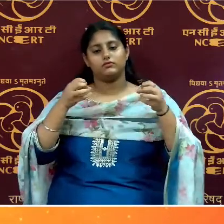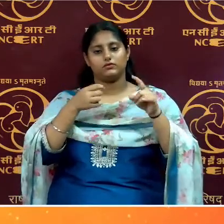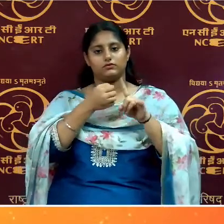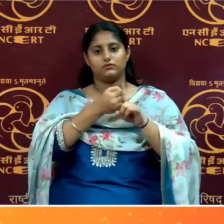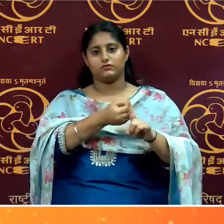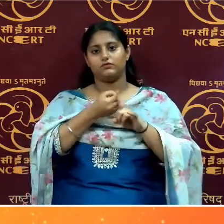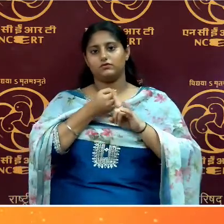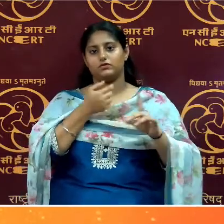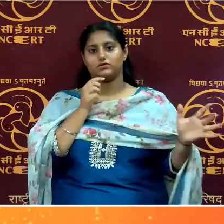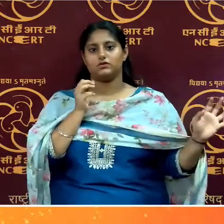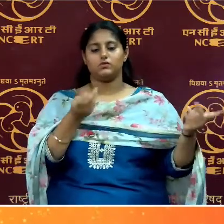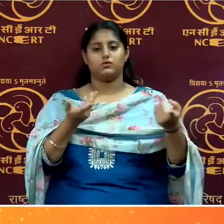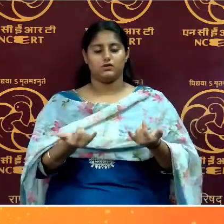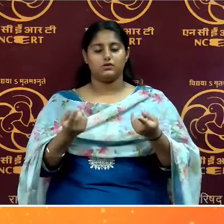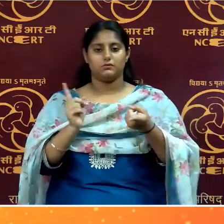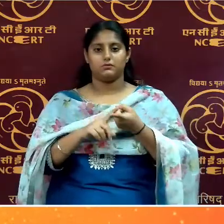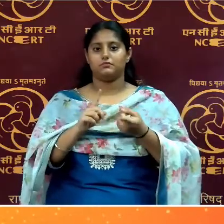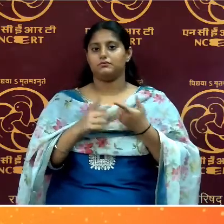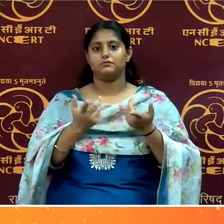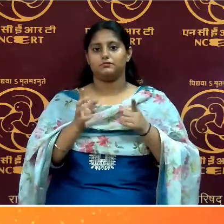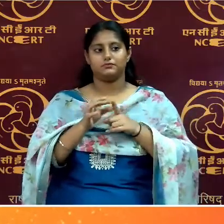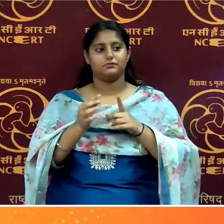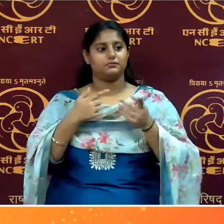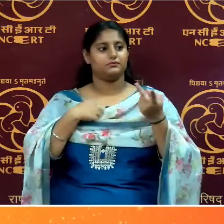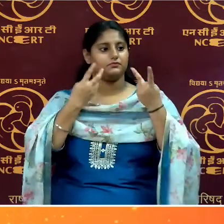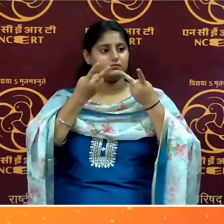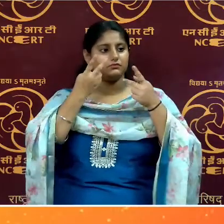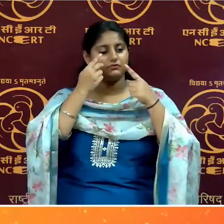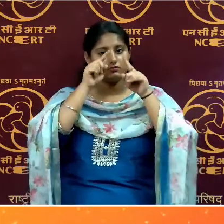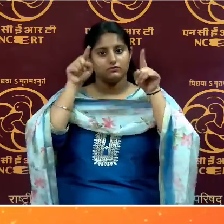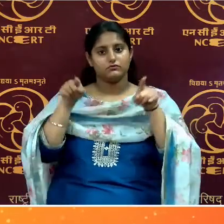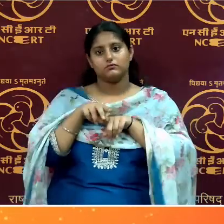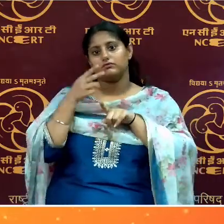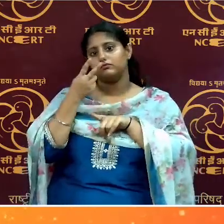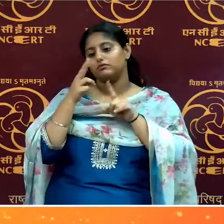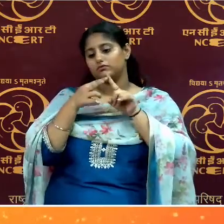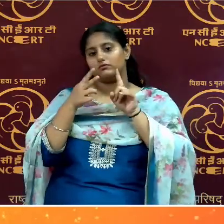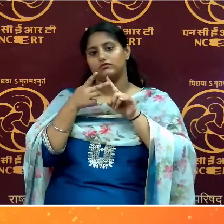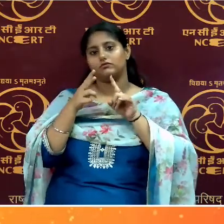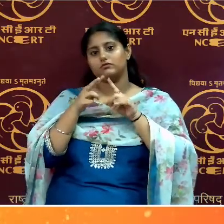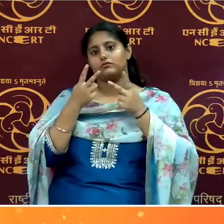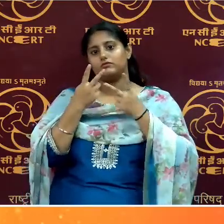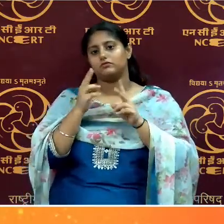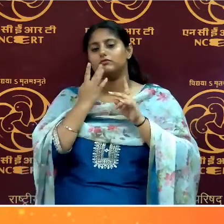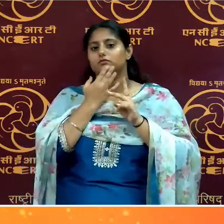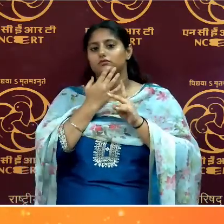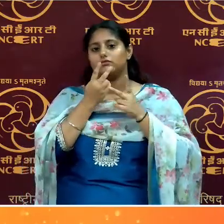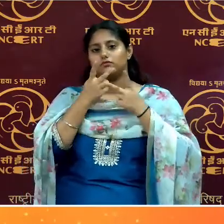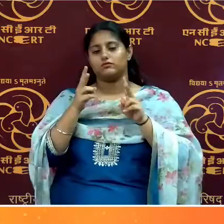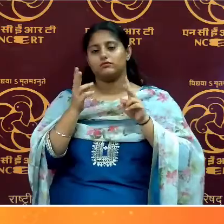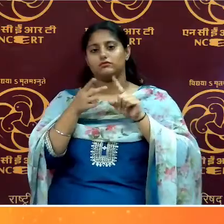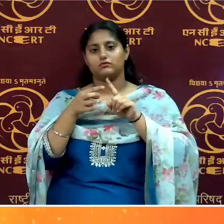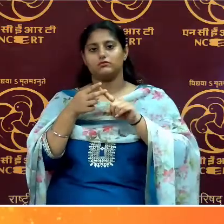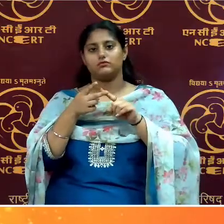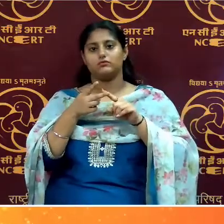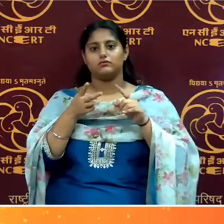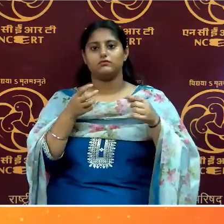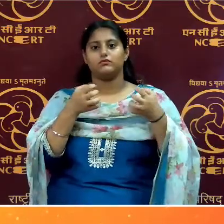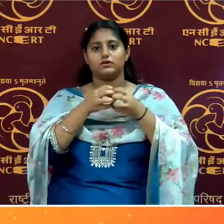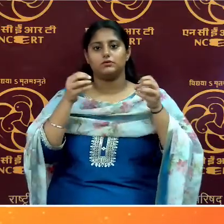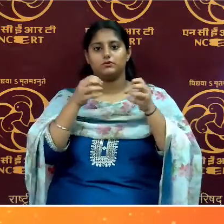when we play with magnets? Now, these are two magnets. Okay. So, different colors. Now, what do we